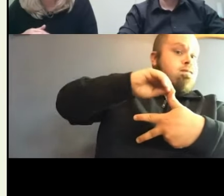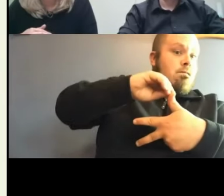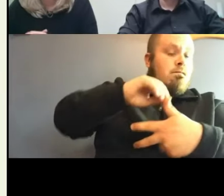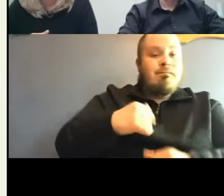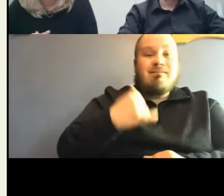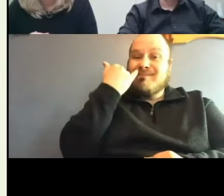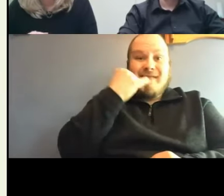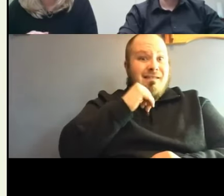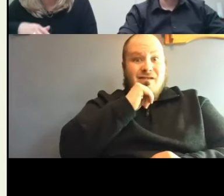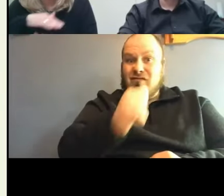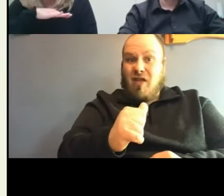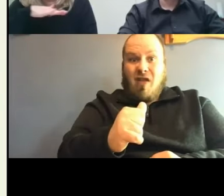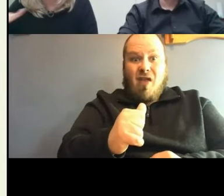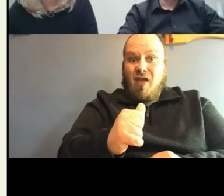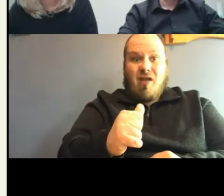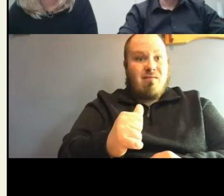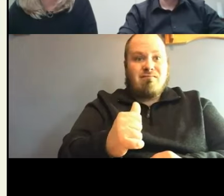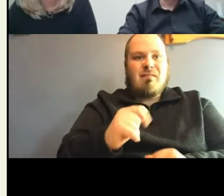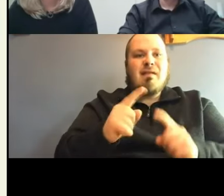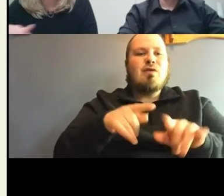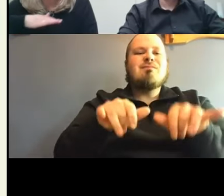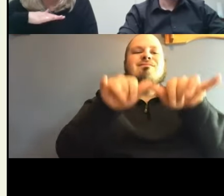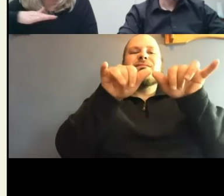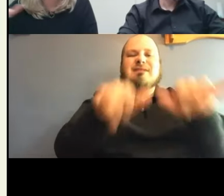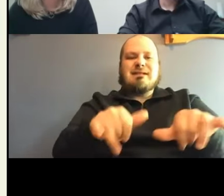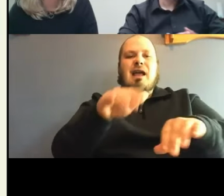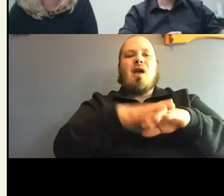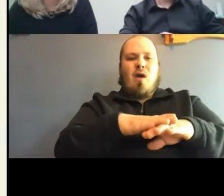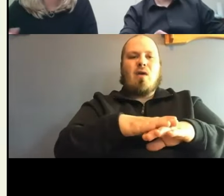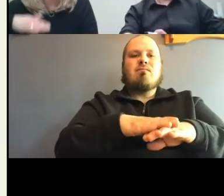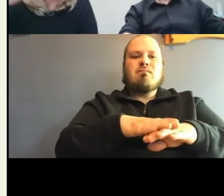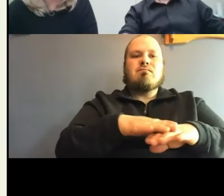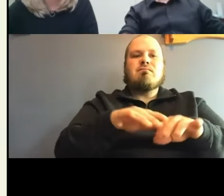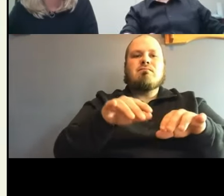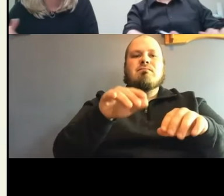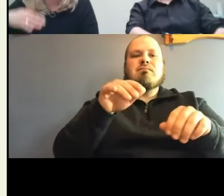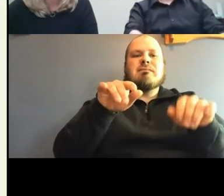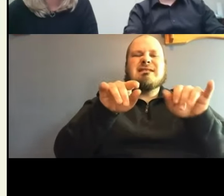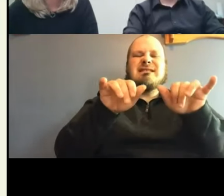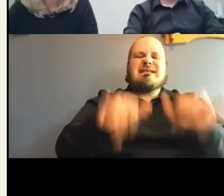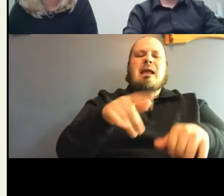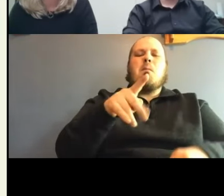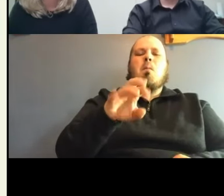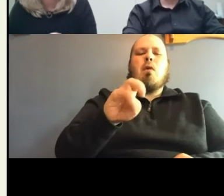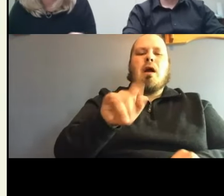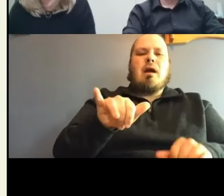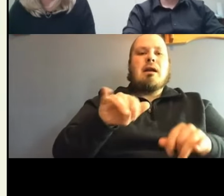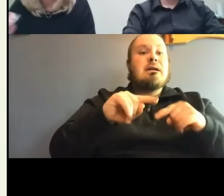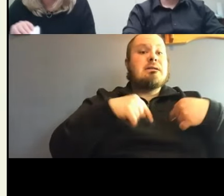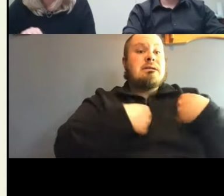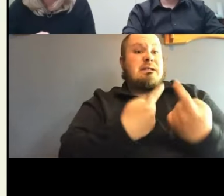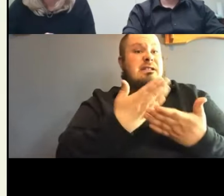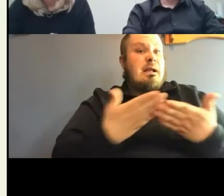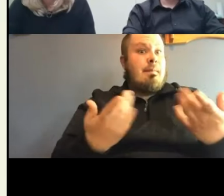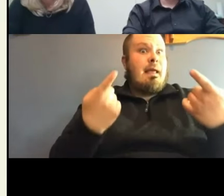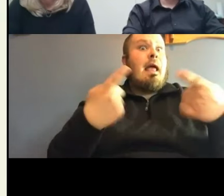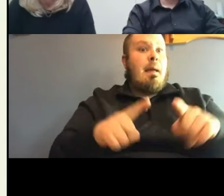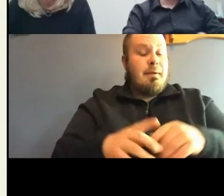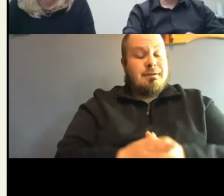a reconsideration, you will remain on that priority until something happens and one is put forth.